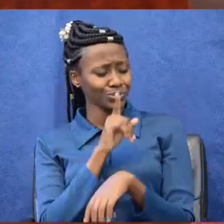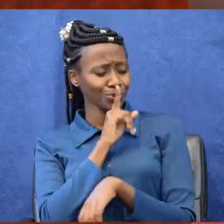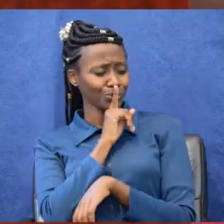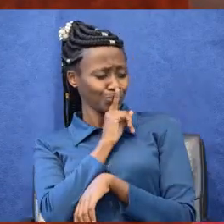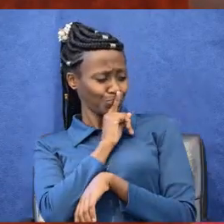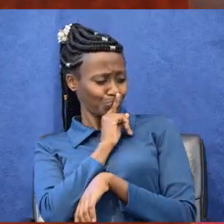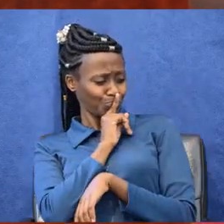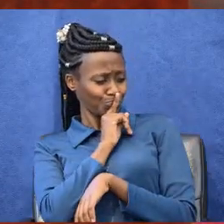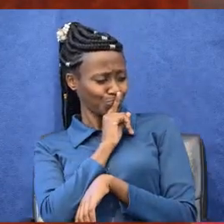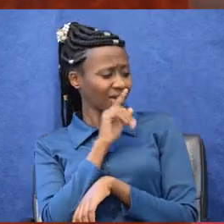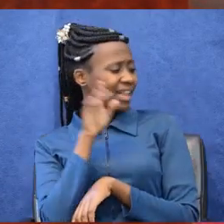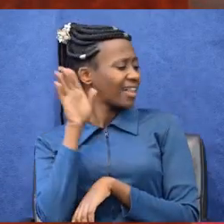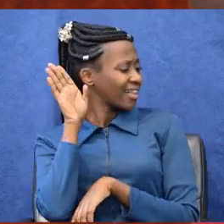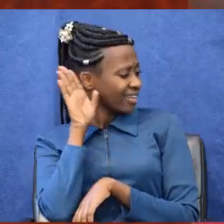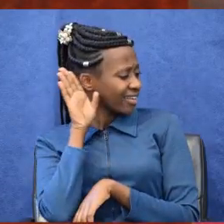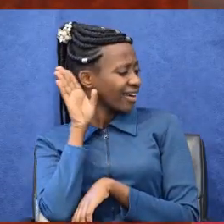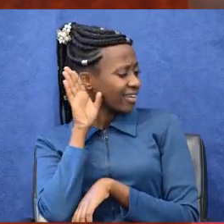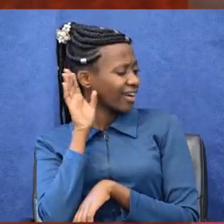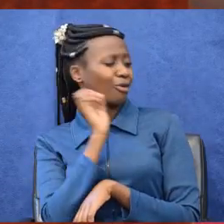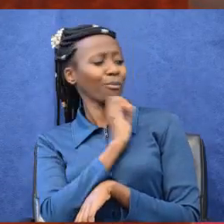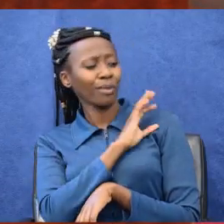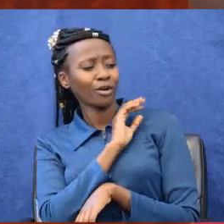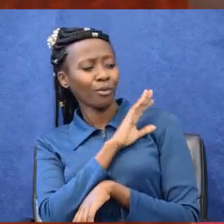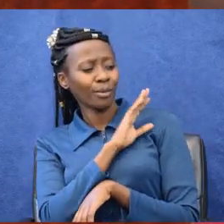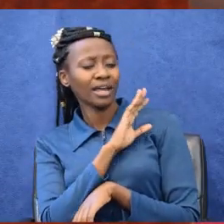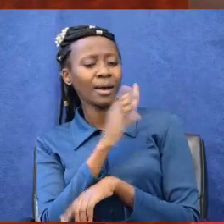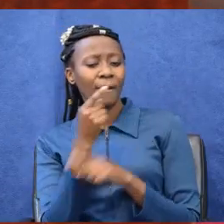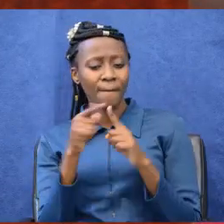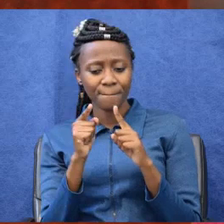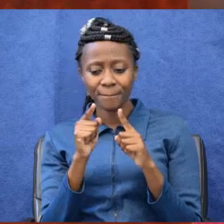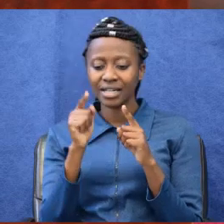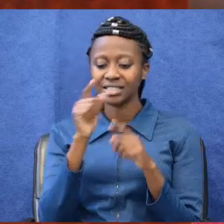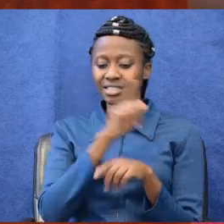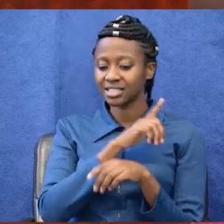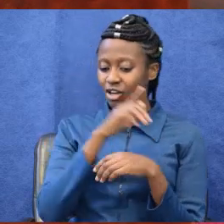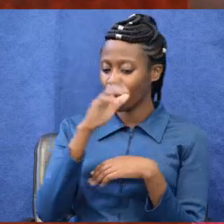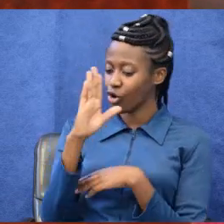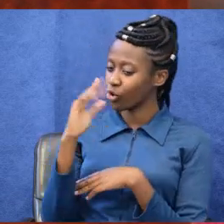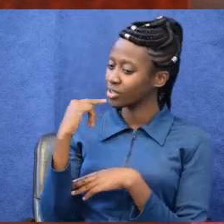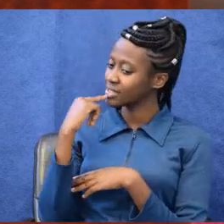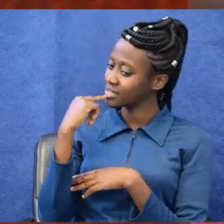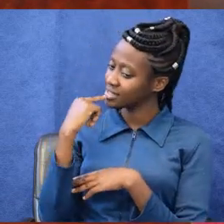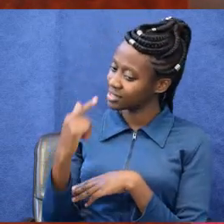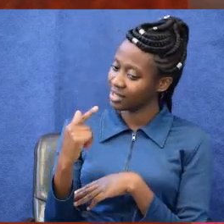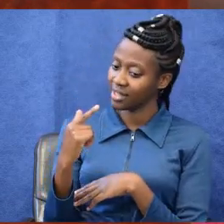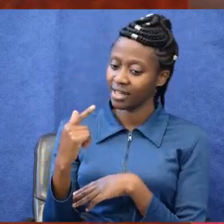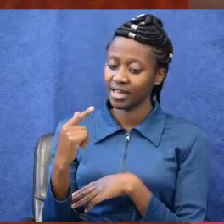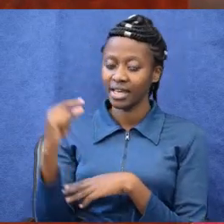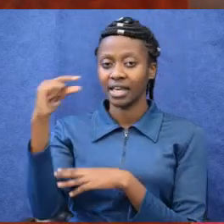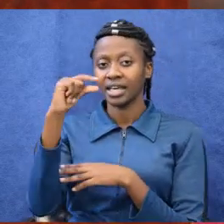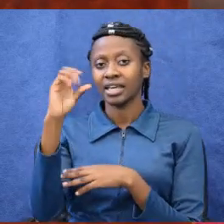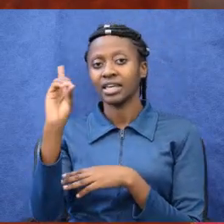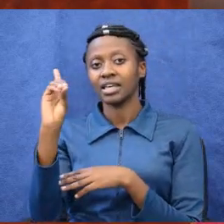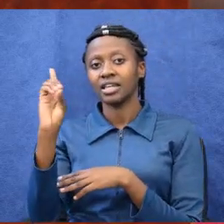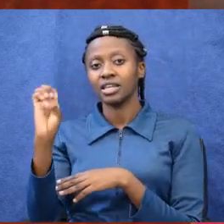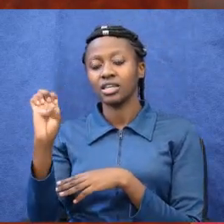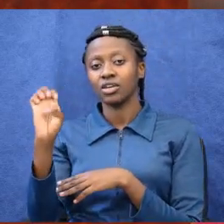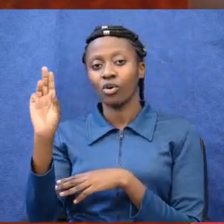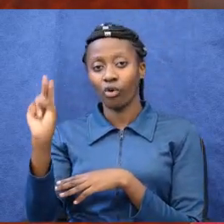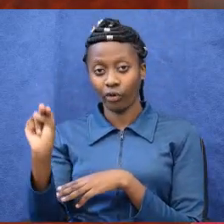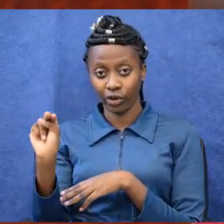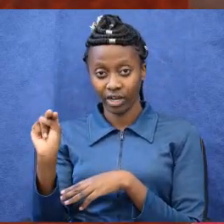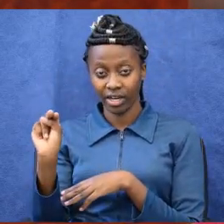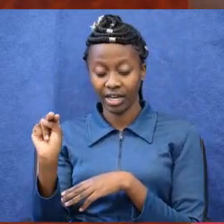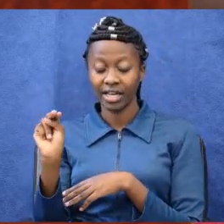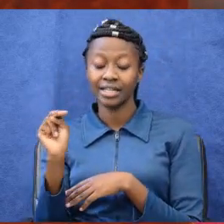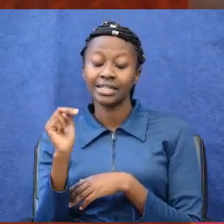to him complaining. But the Lord turned to him and said, this is what Gideon was told, "Go in